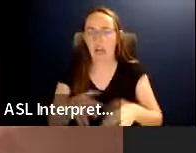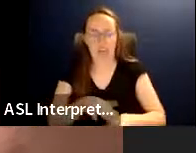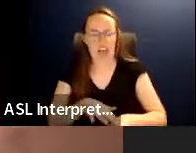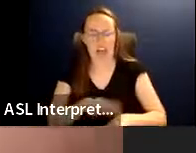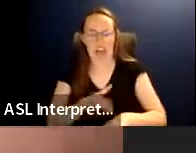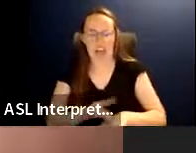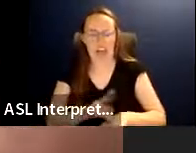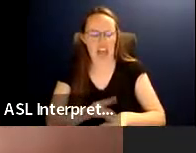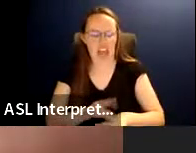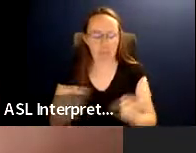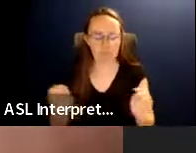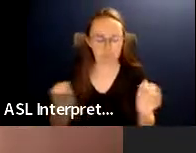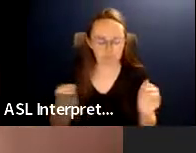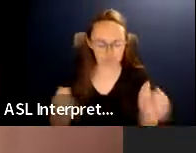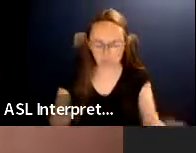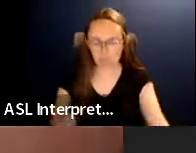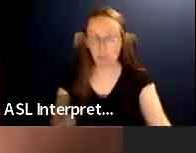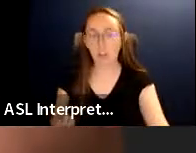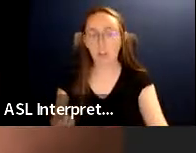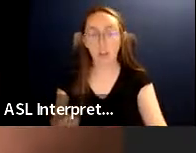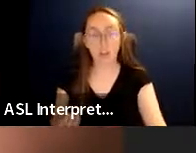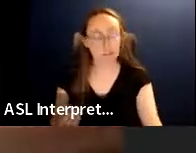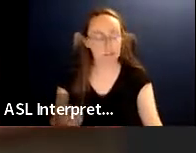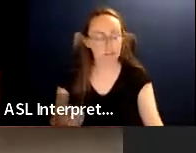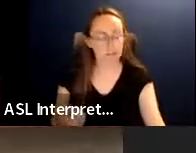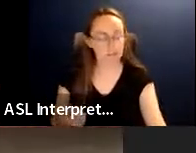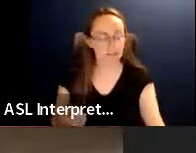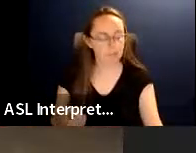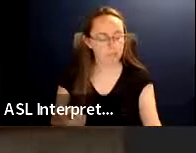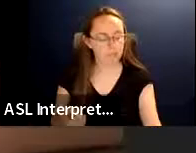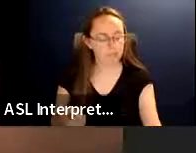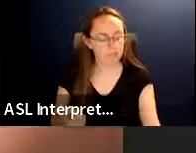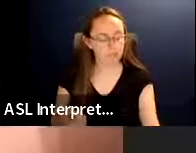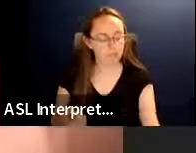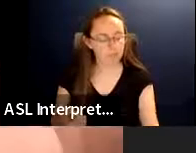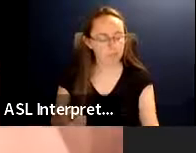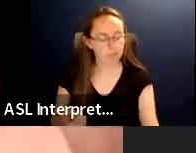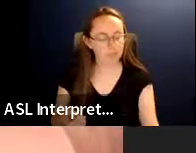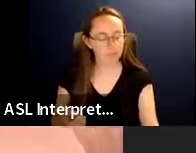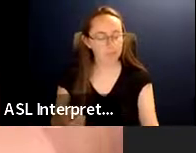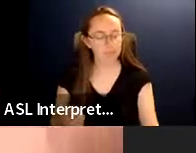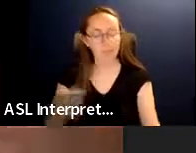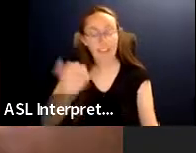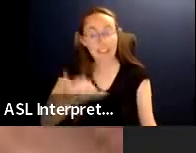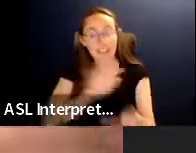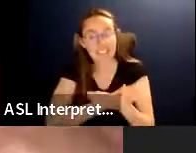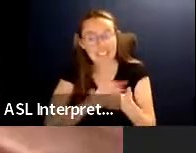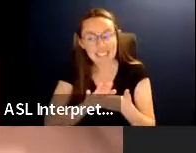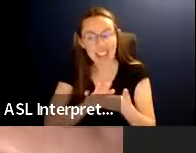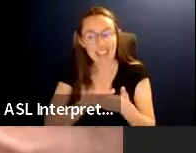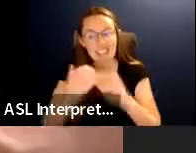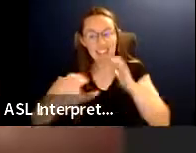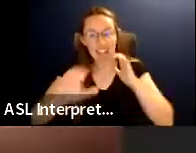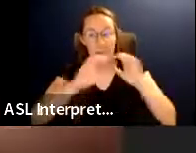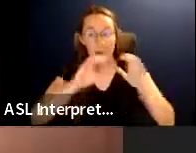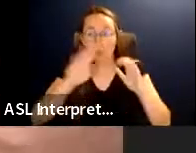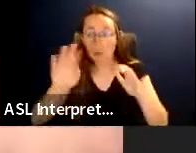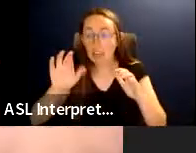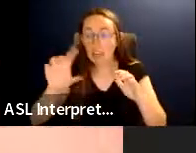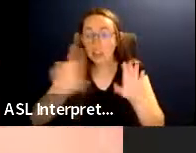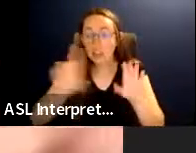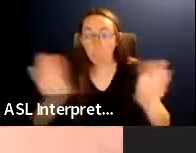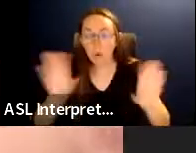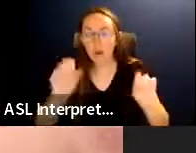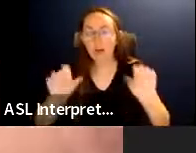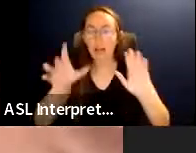these boogers come in really handy, because remember with the communication board, I can stick something on here, right? And I can stick another